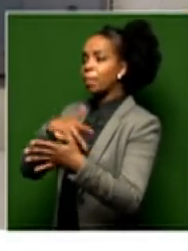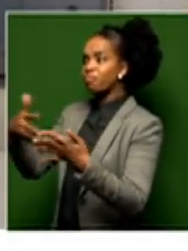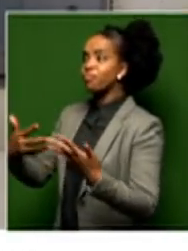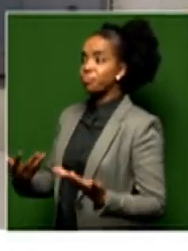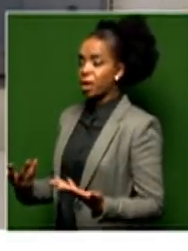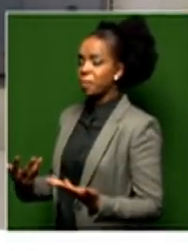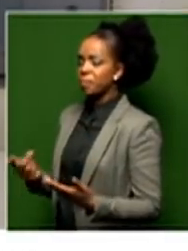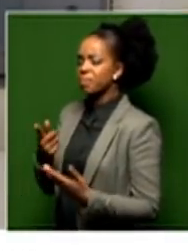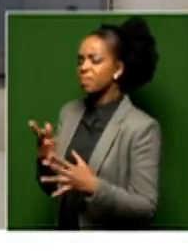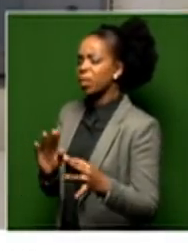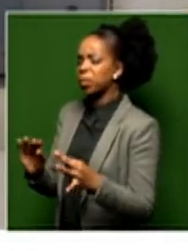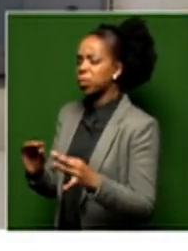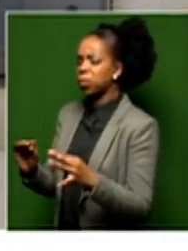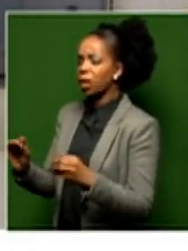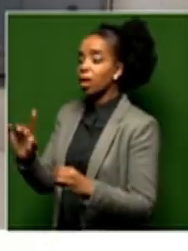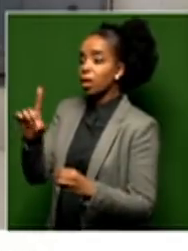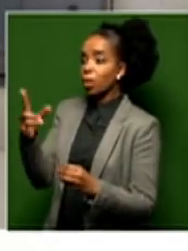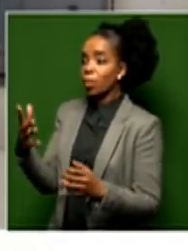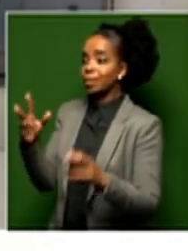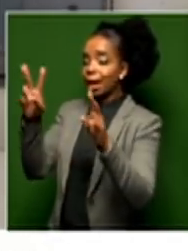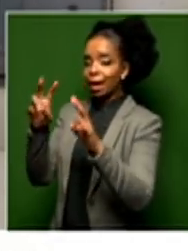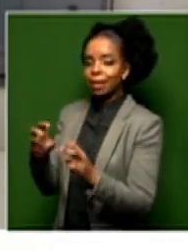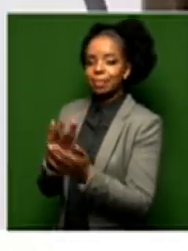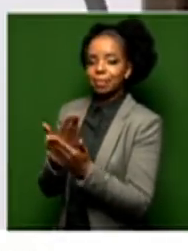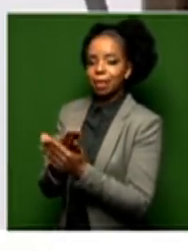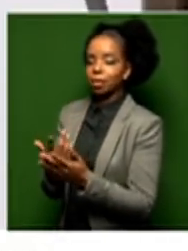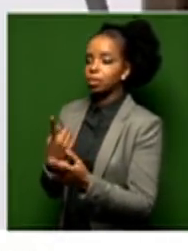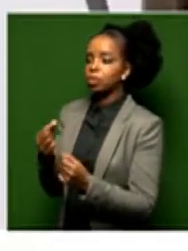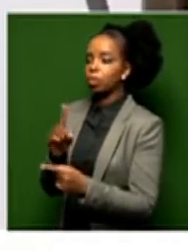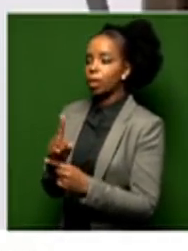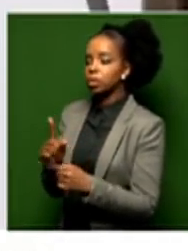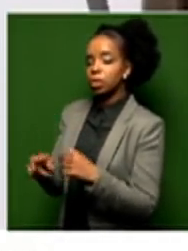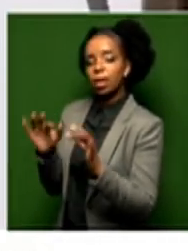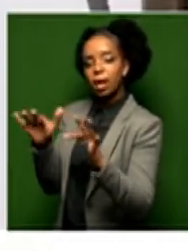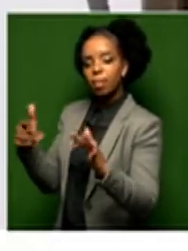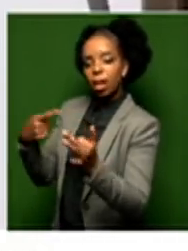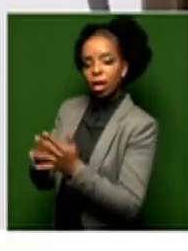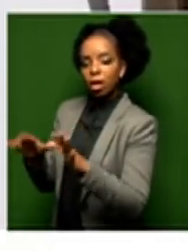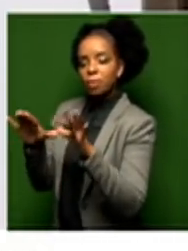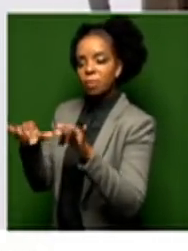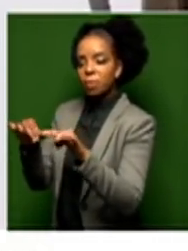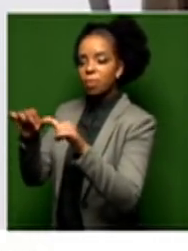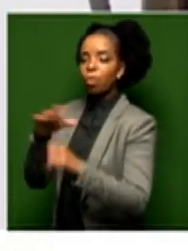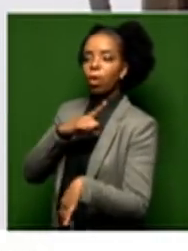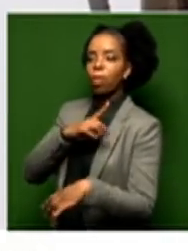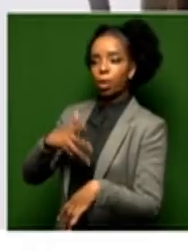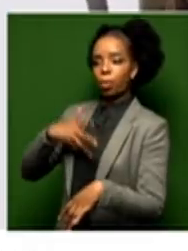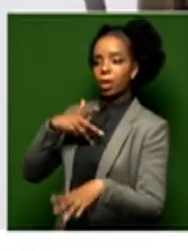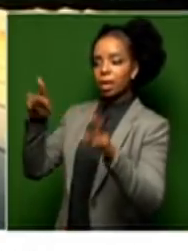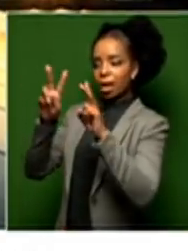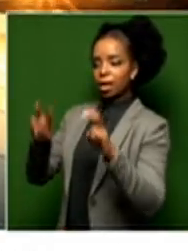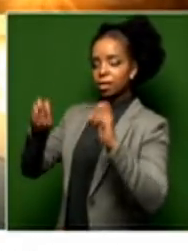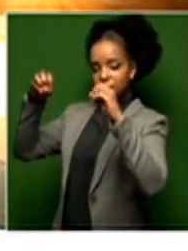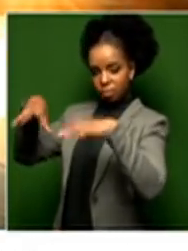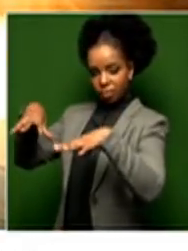and that energy could be purchased short term while this is going on to ensure that the lights are kept on. But what's your